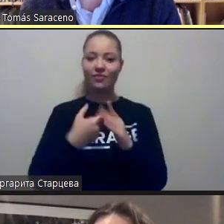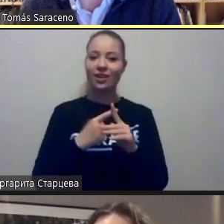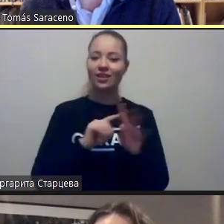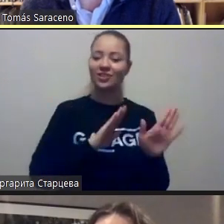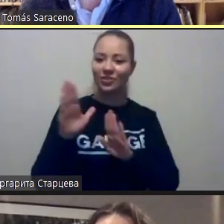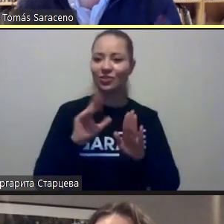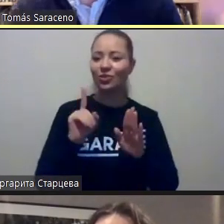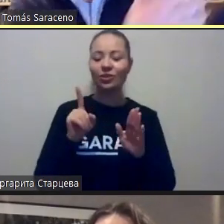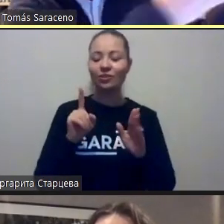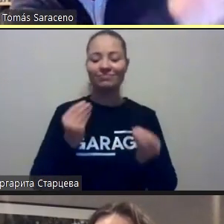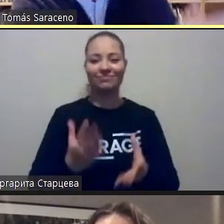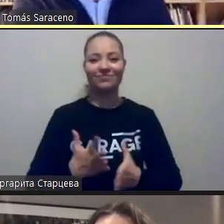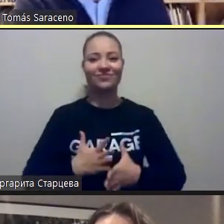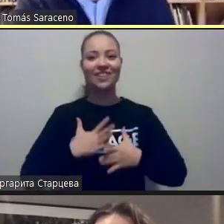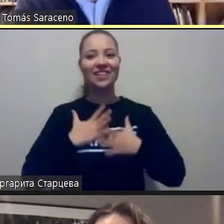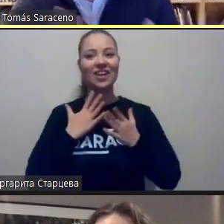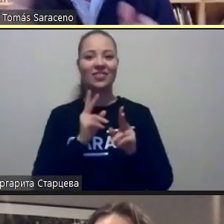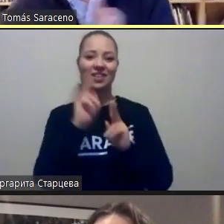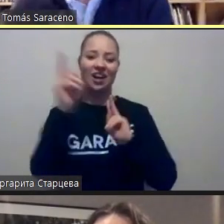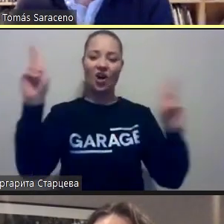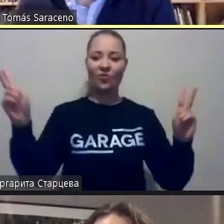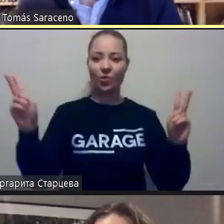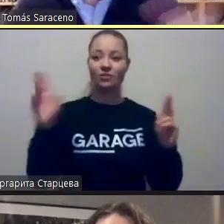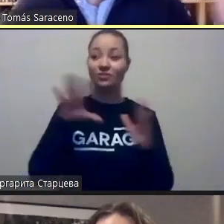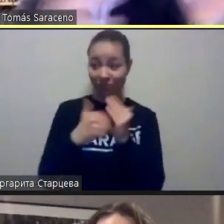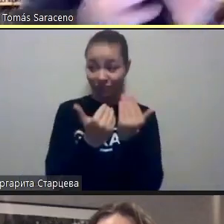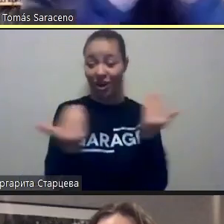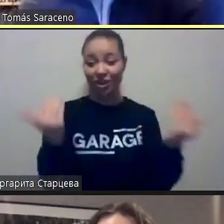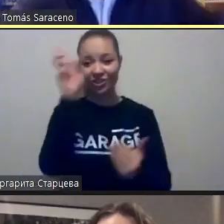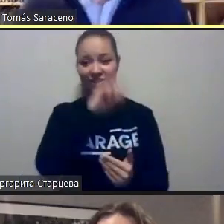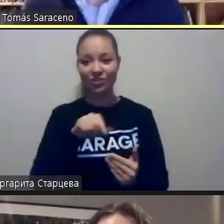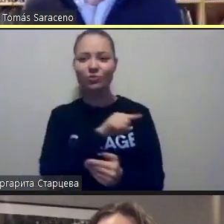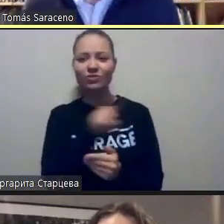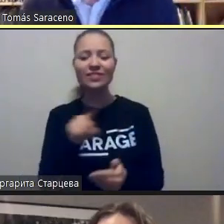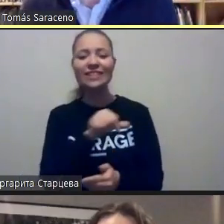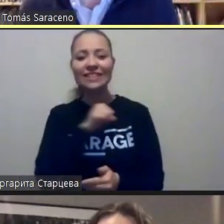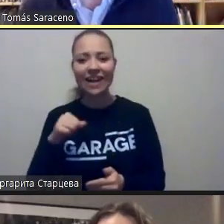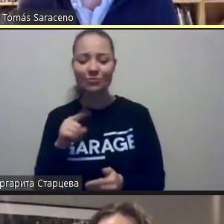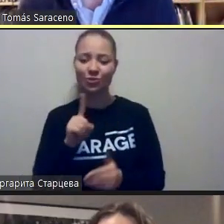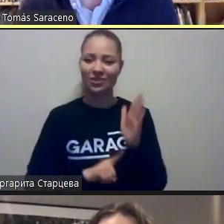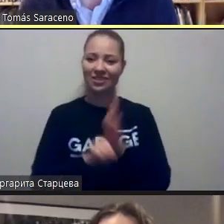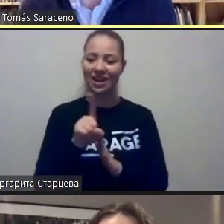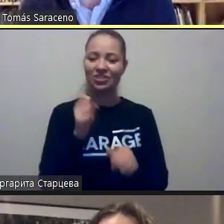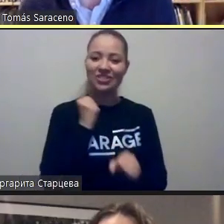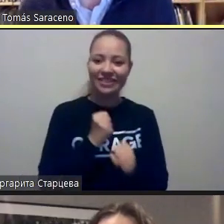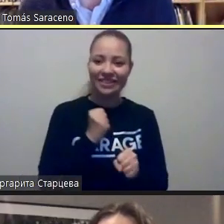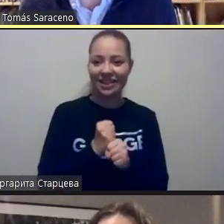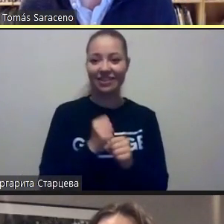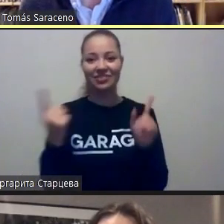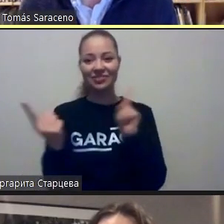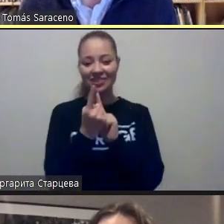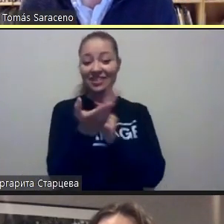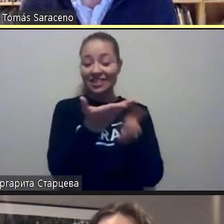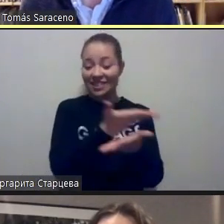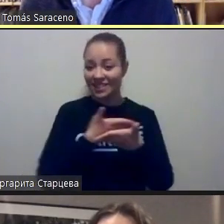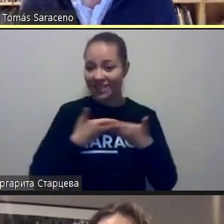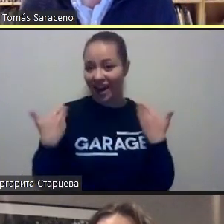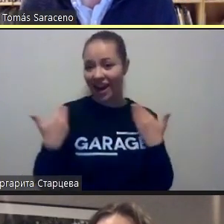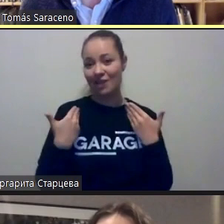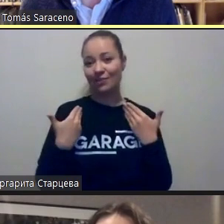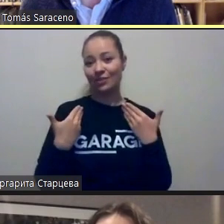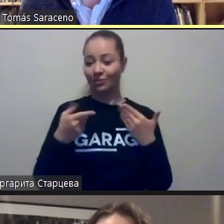do something, that you do some by your own, that we work together, that we, you know, it's all about, you know, I think so, finding